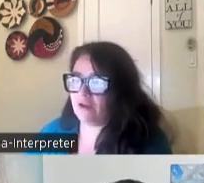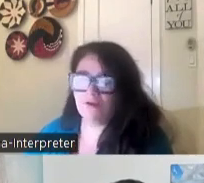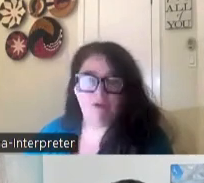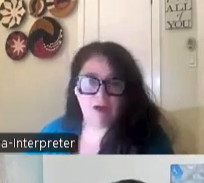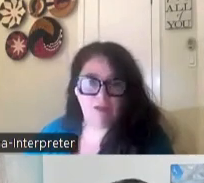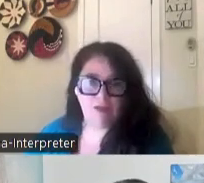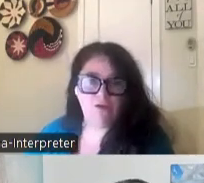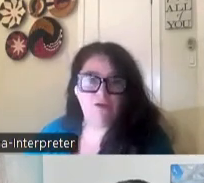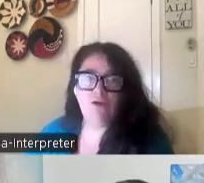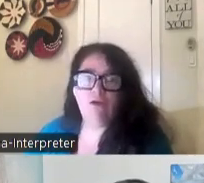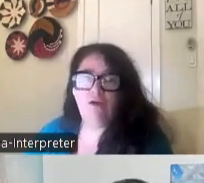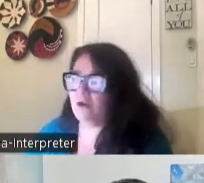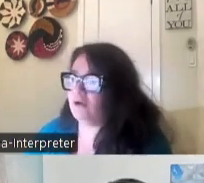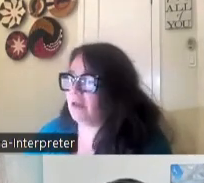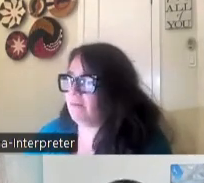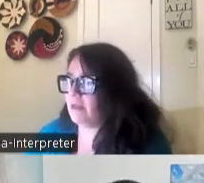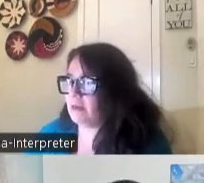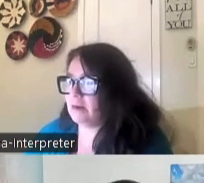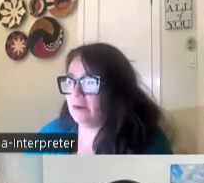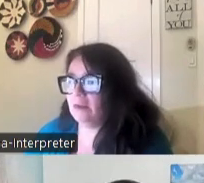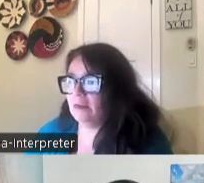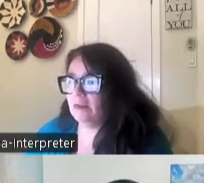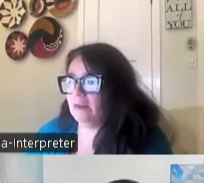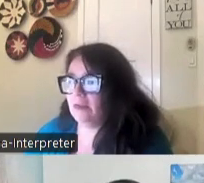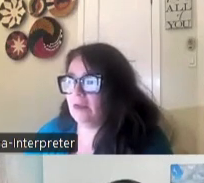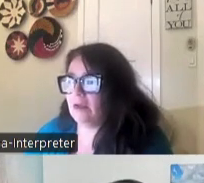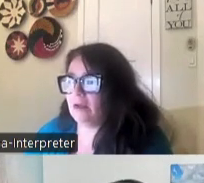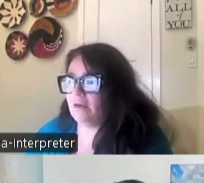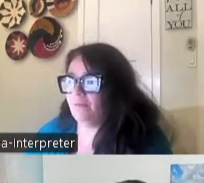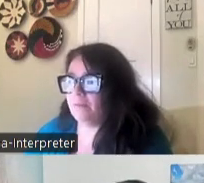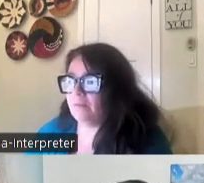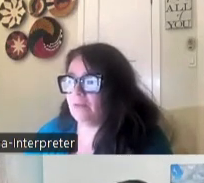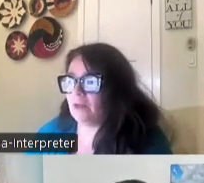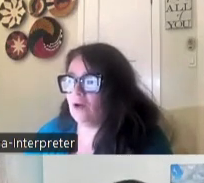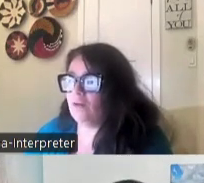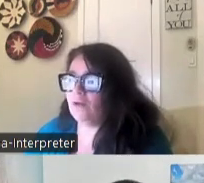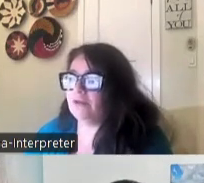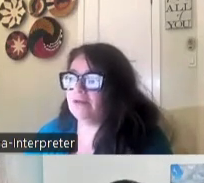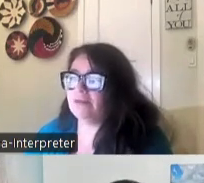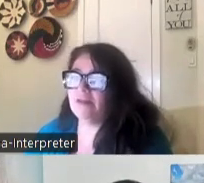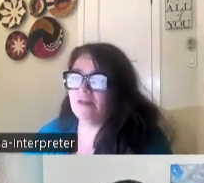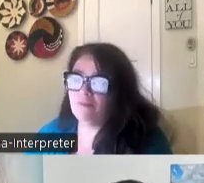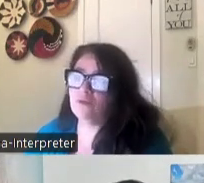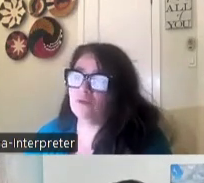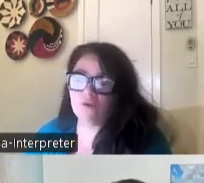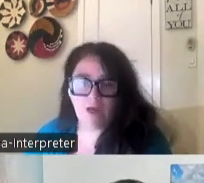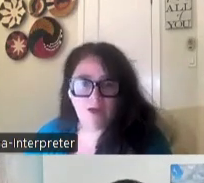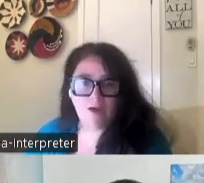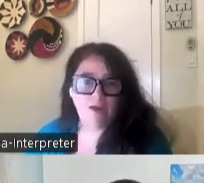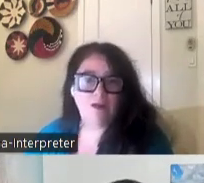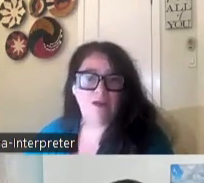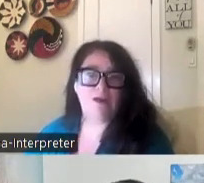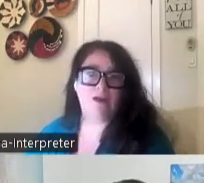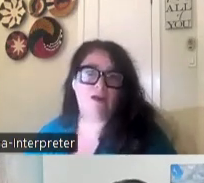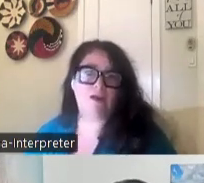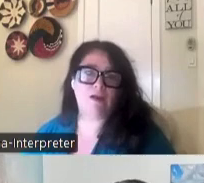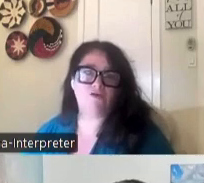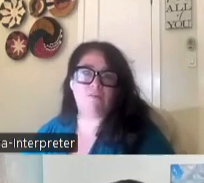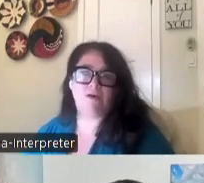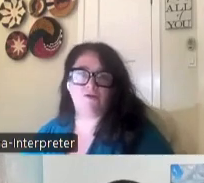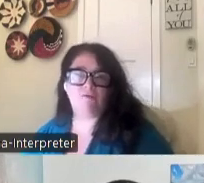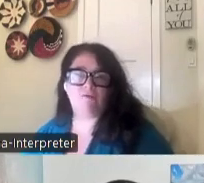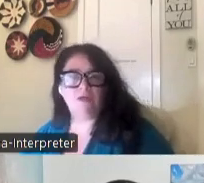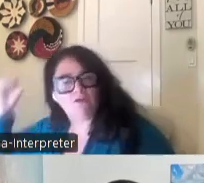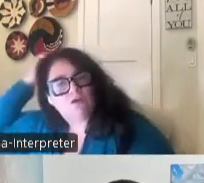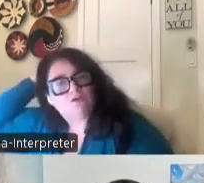land use change, how we decide to manipulate our landscapes, whether that's open spaces or cities